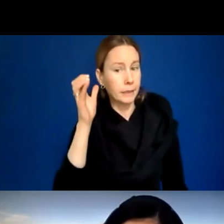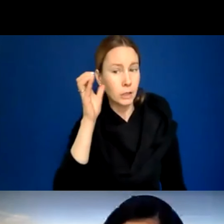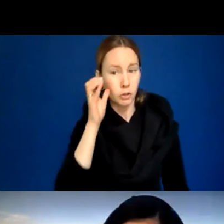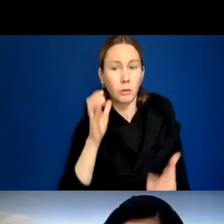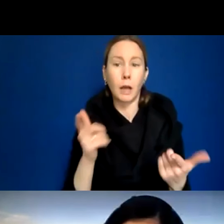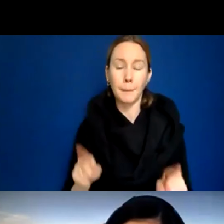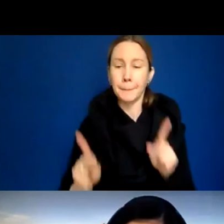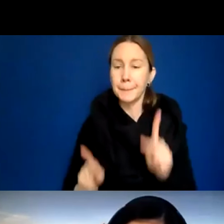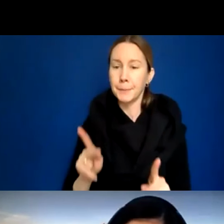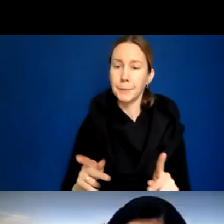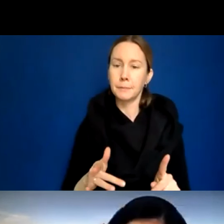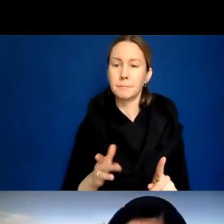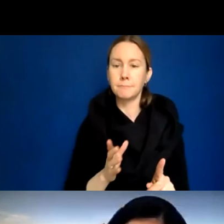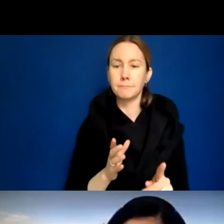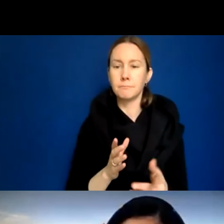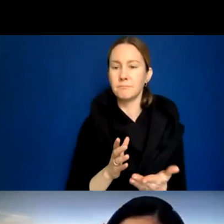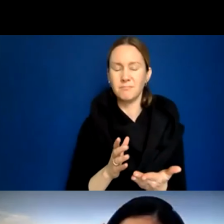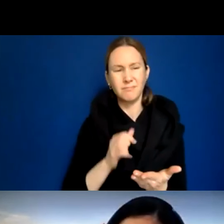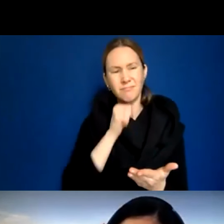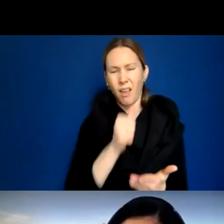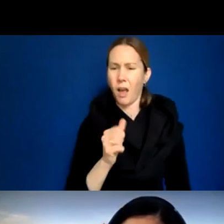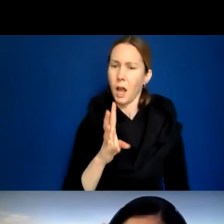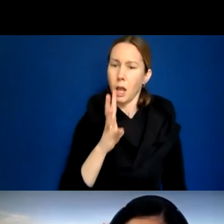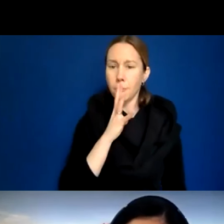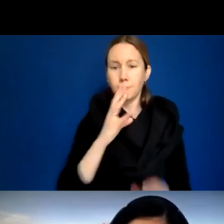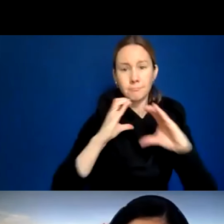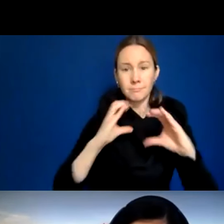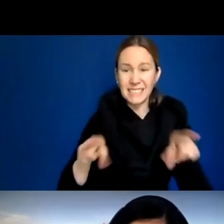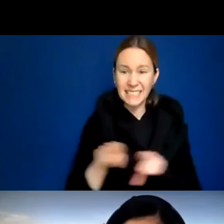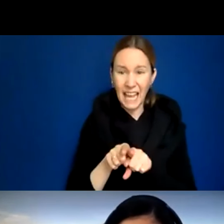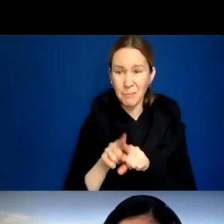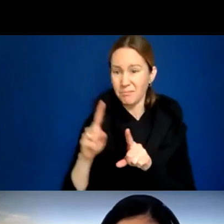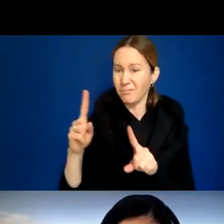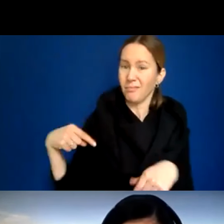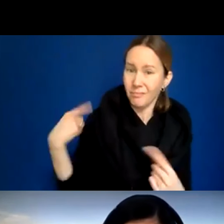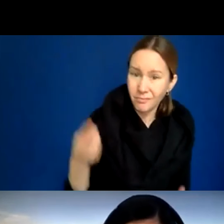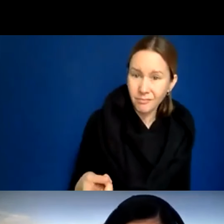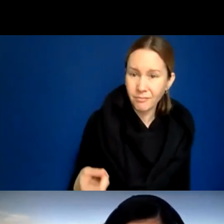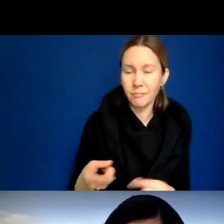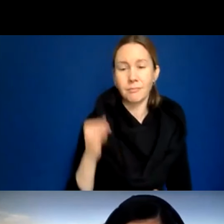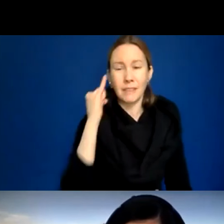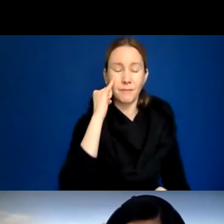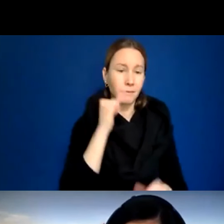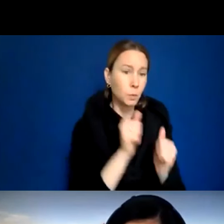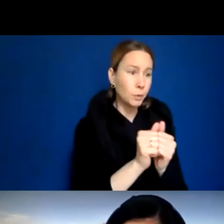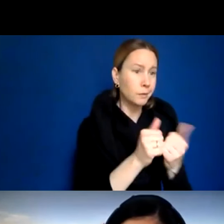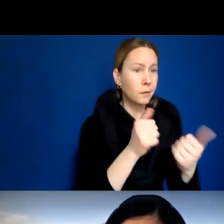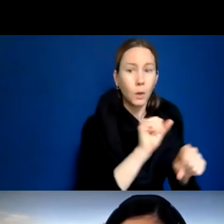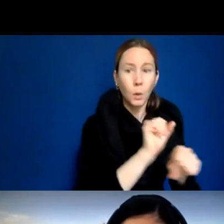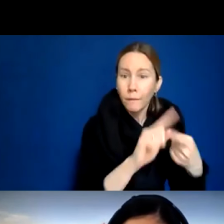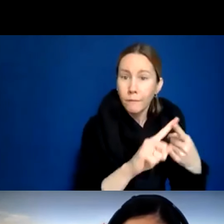stop talking as they used to in, you know, when they're meeting, you know, their friends or at work, and they just become